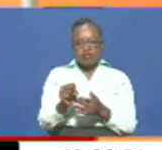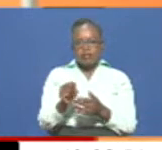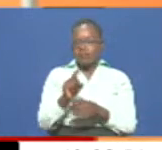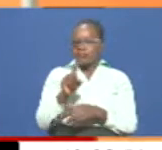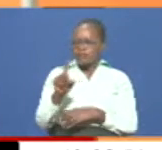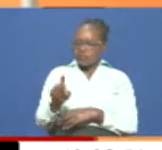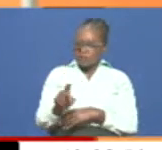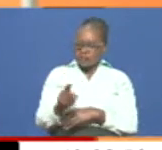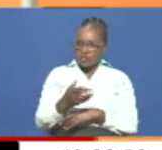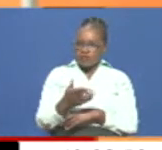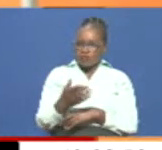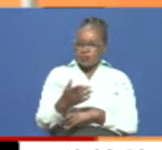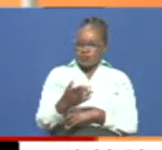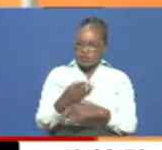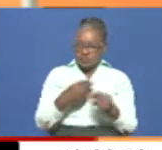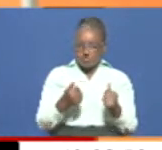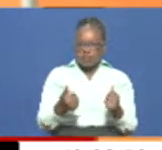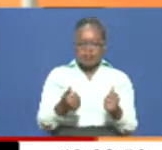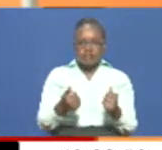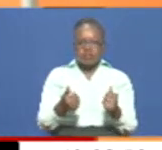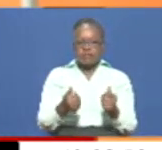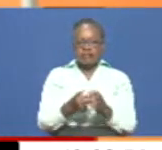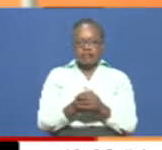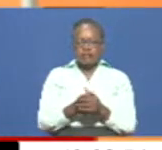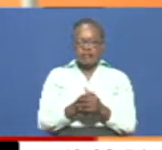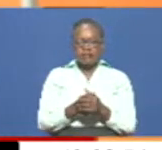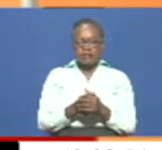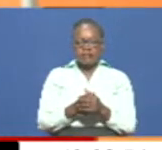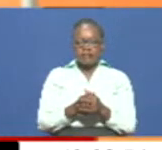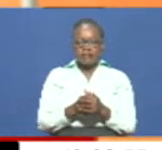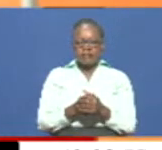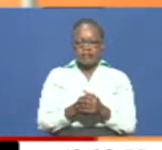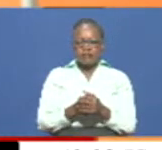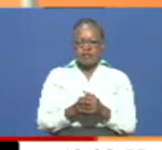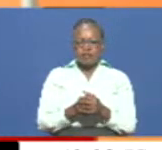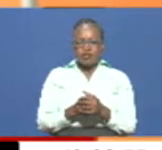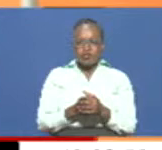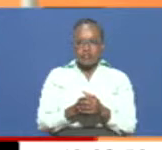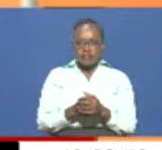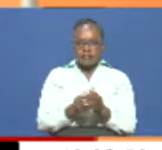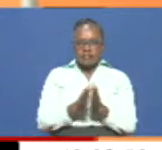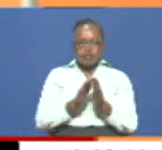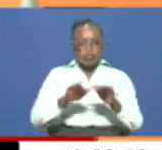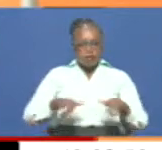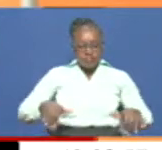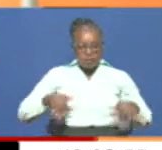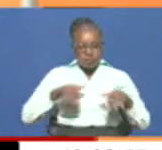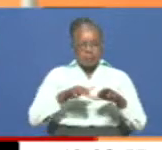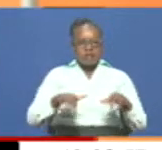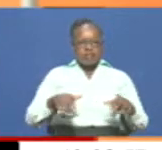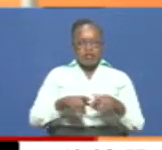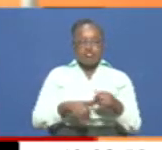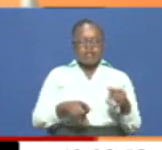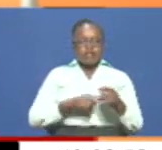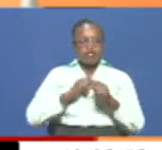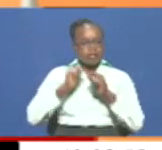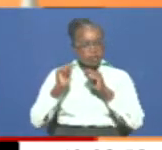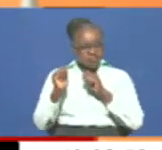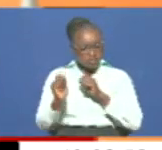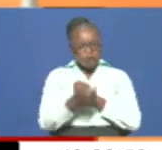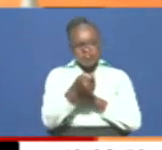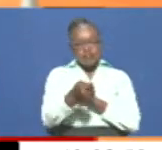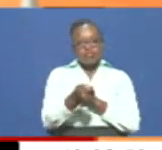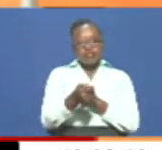They are yet to be solved. And, you know, I'm talking about, I'm sure you know about this, swimming. Then we have golf, Kenya